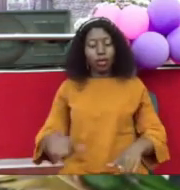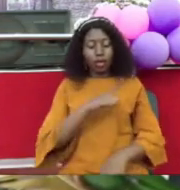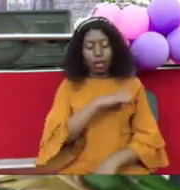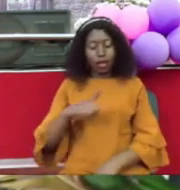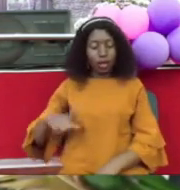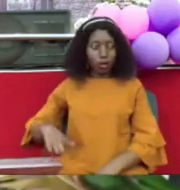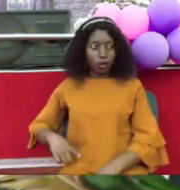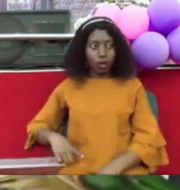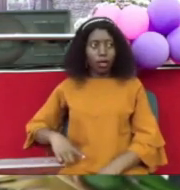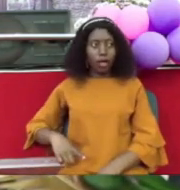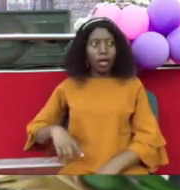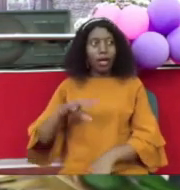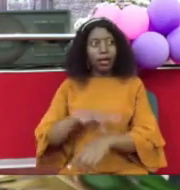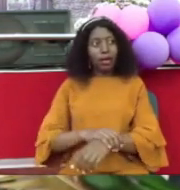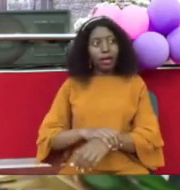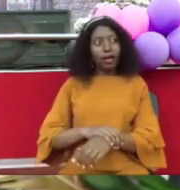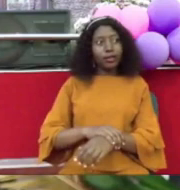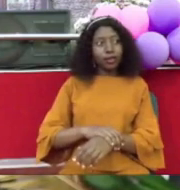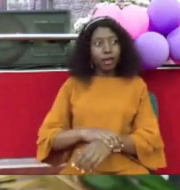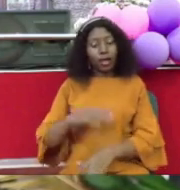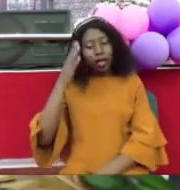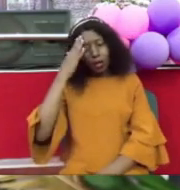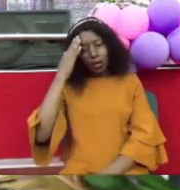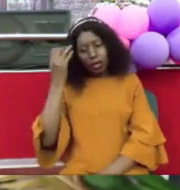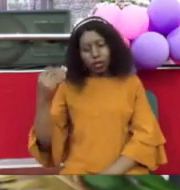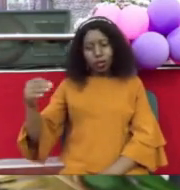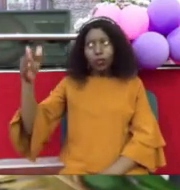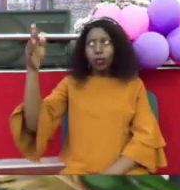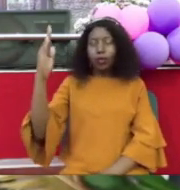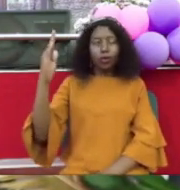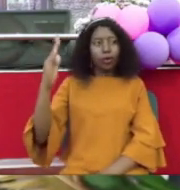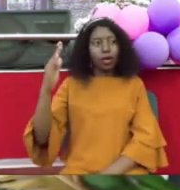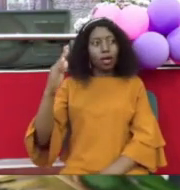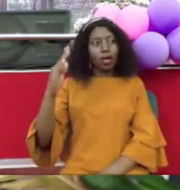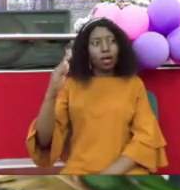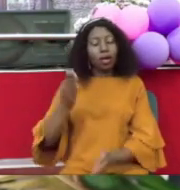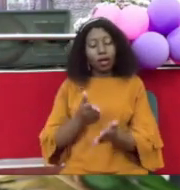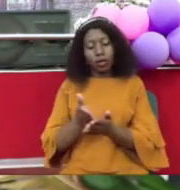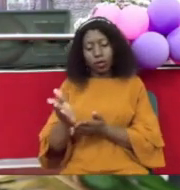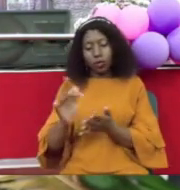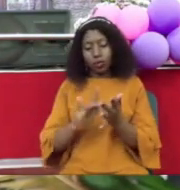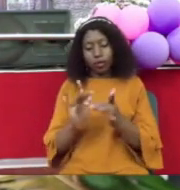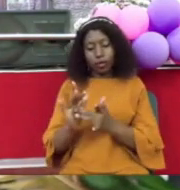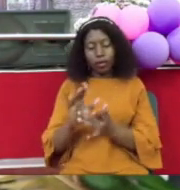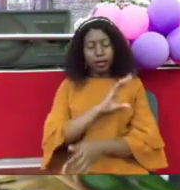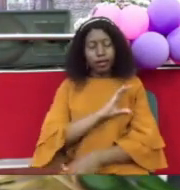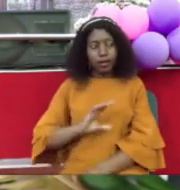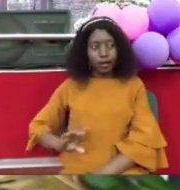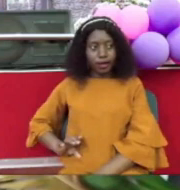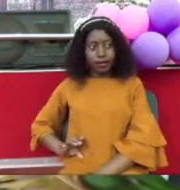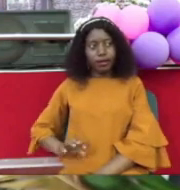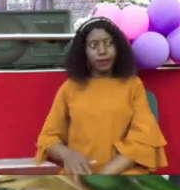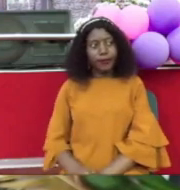get a revelation of God. Na unapata ufunuo wa Bwana. What you have through Jesus Christ. Ile ambayo uko nayo kupitia Yesu Kristo. And he